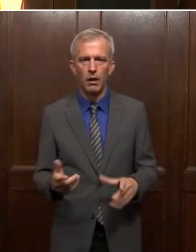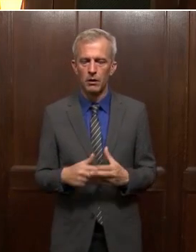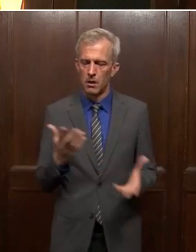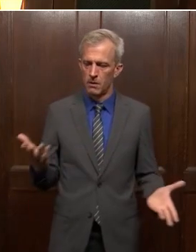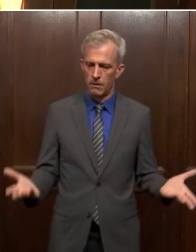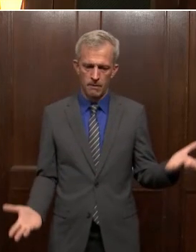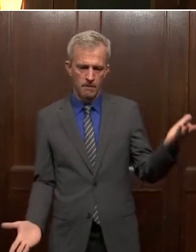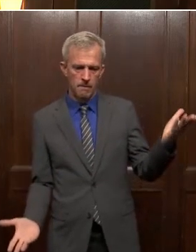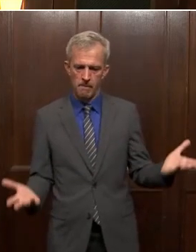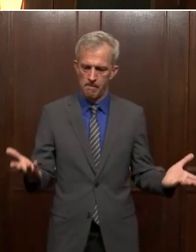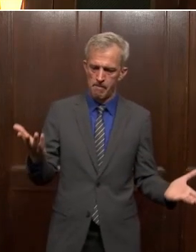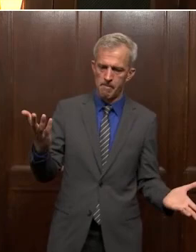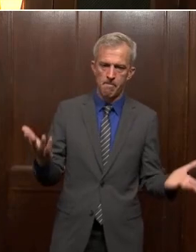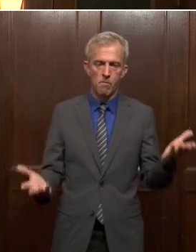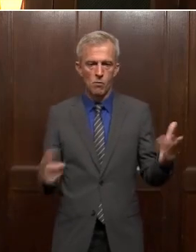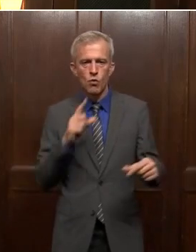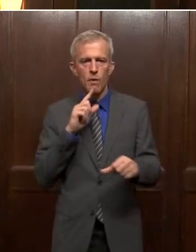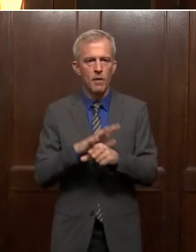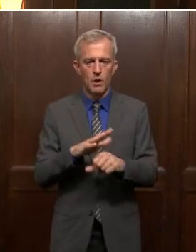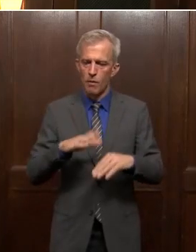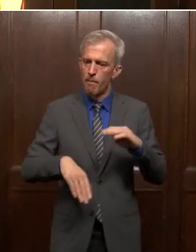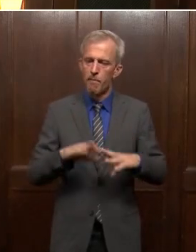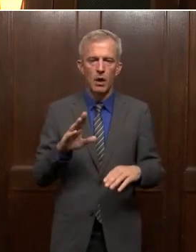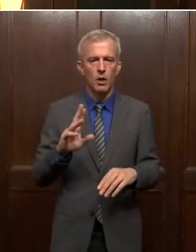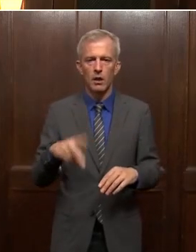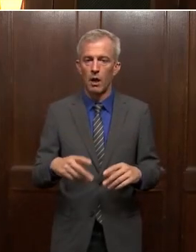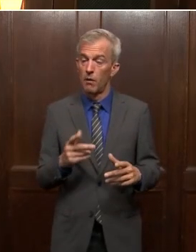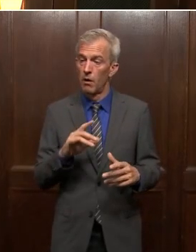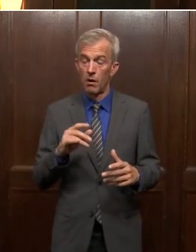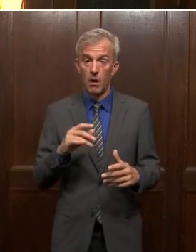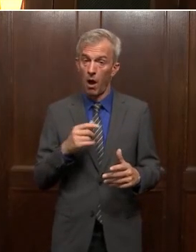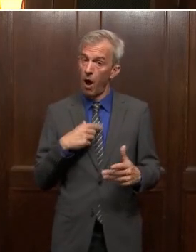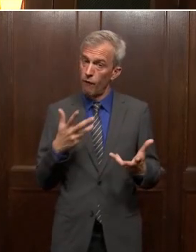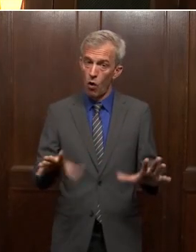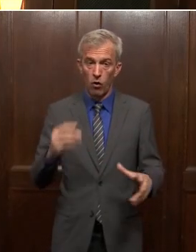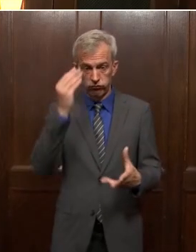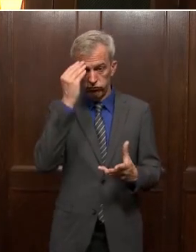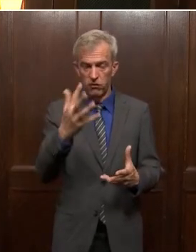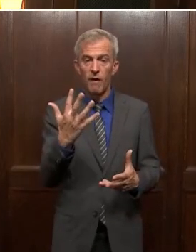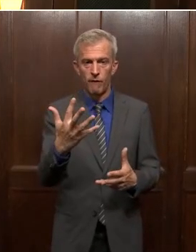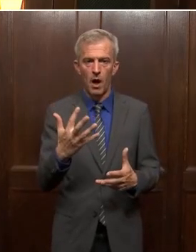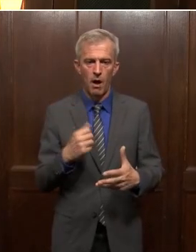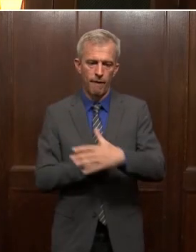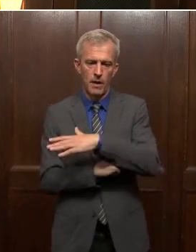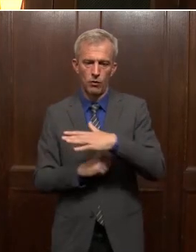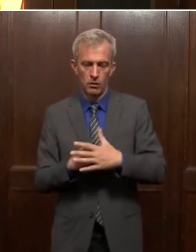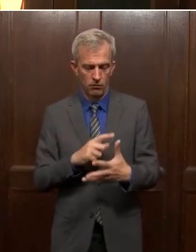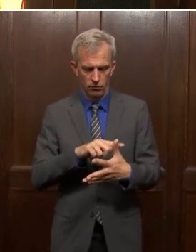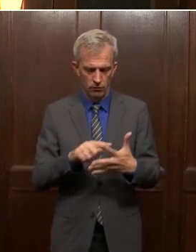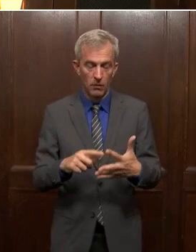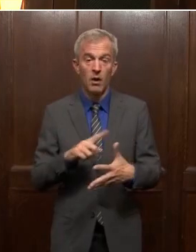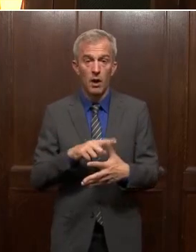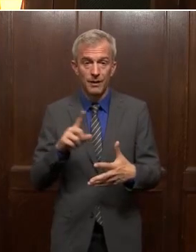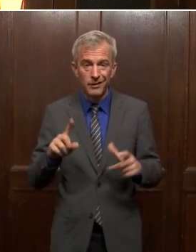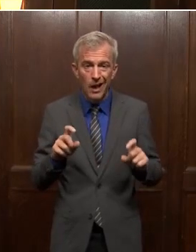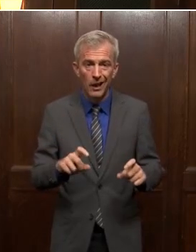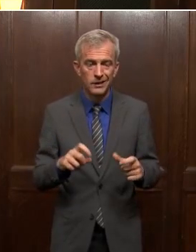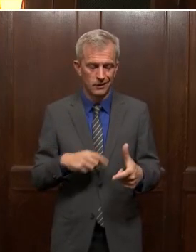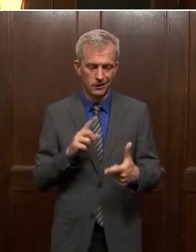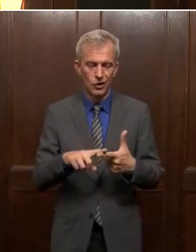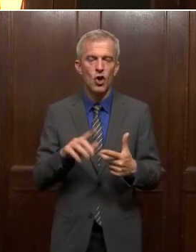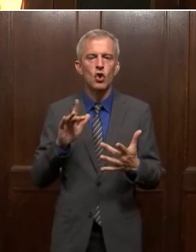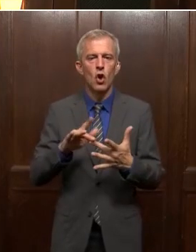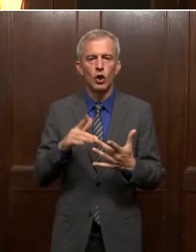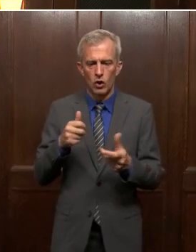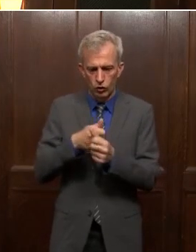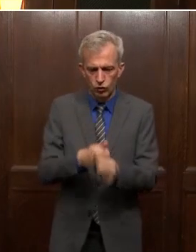we'll be committed to building up whatever it is. And I've said what those five principles are. Make sure there's enough testing, make sure there's the contact tracing